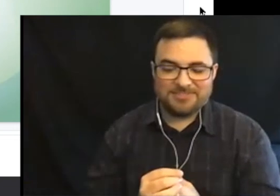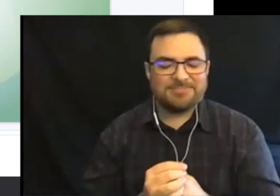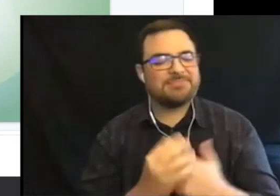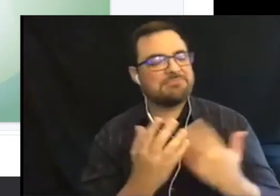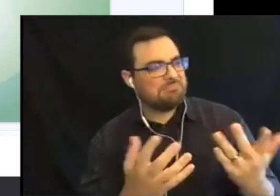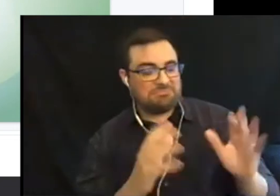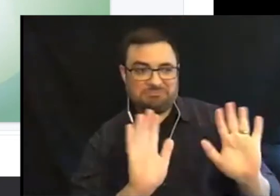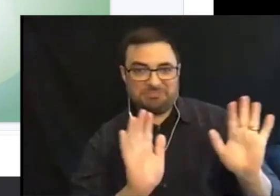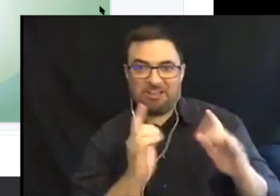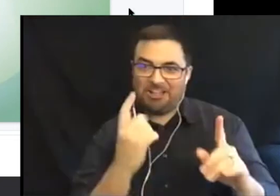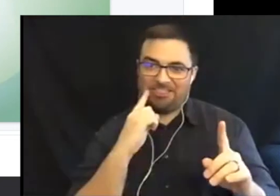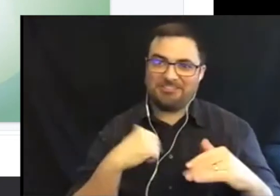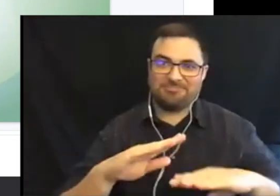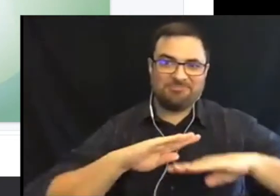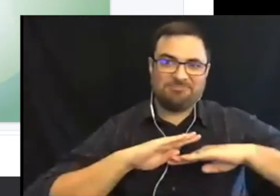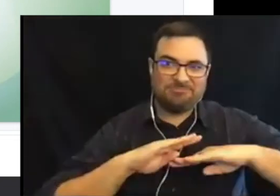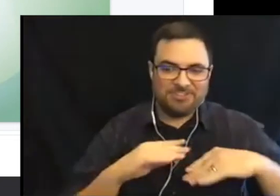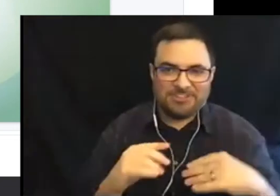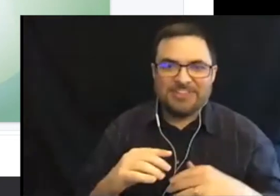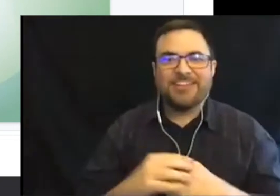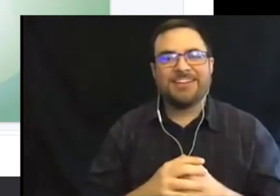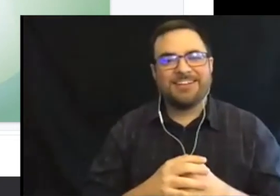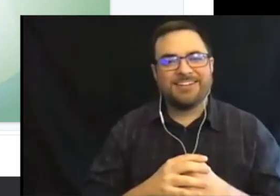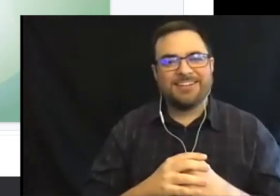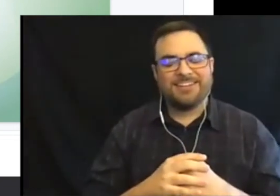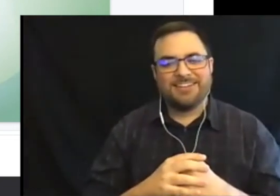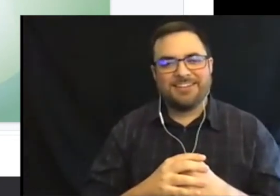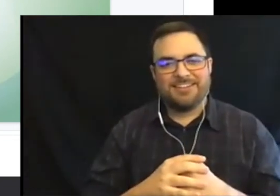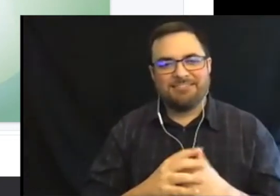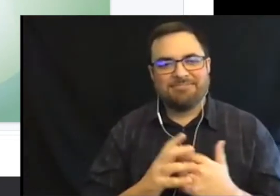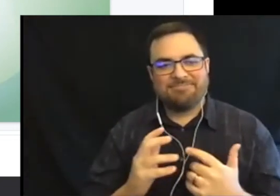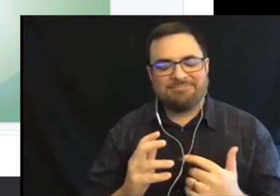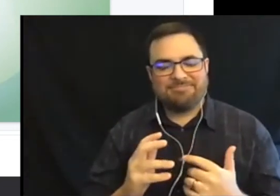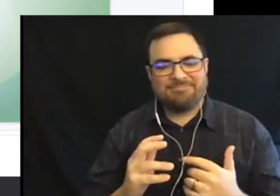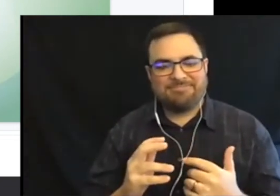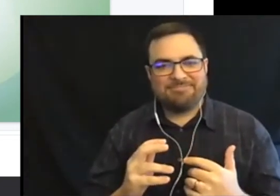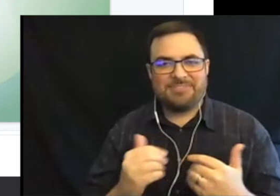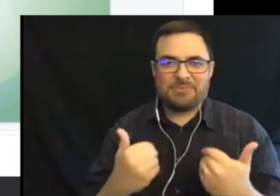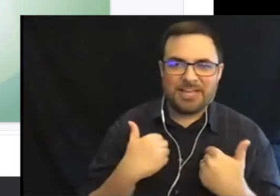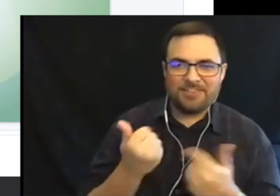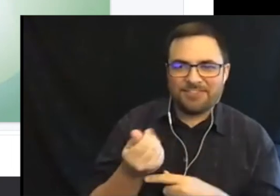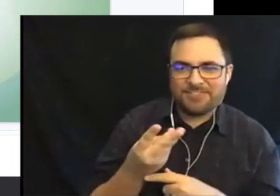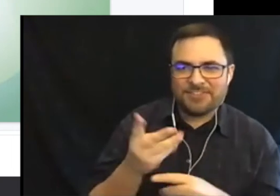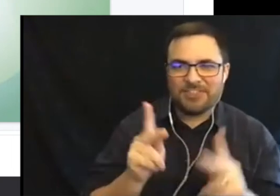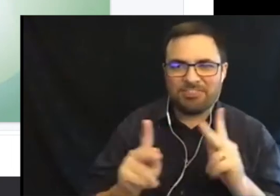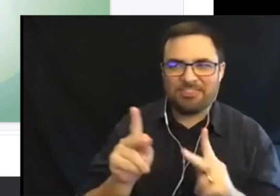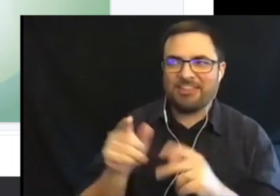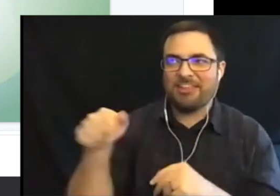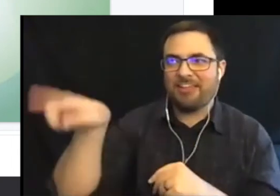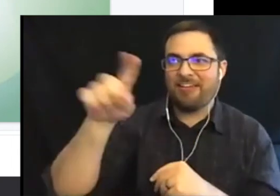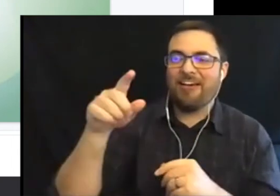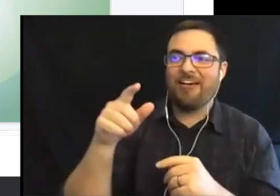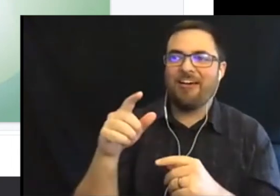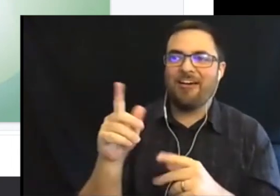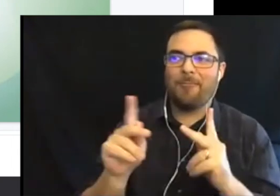Nope, I think that's good, Heidi. We have a couple things people asked if Gail